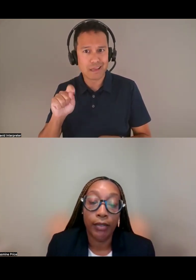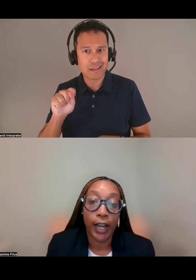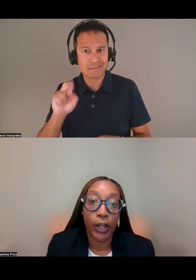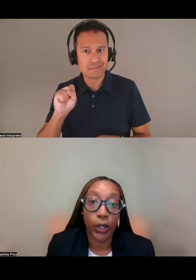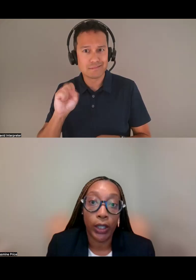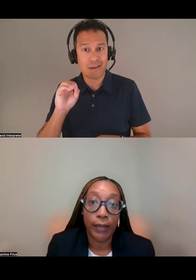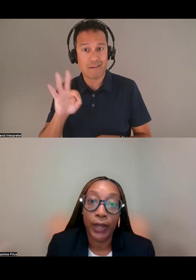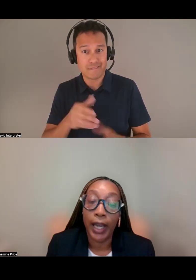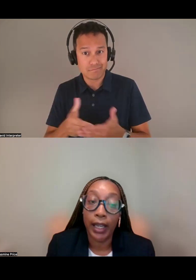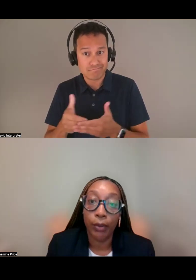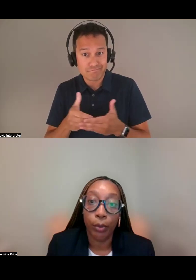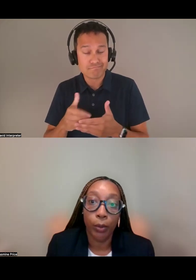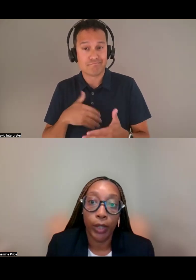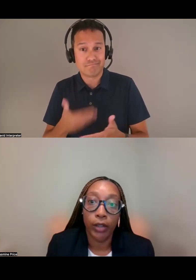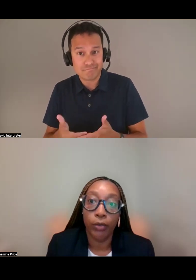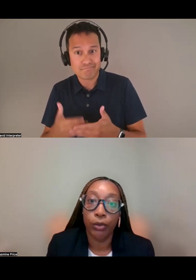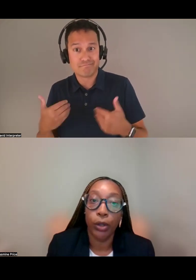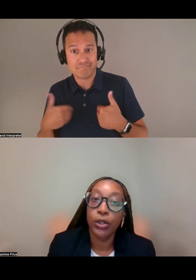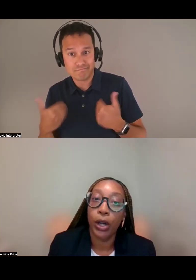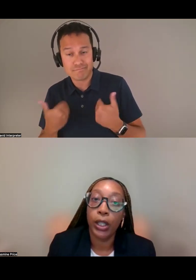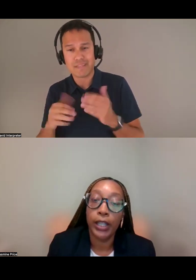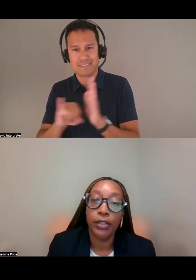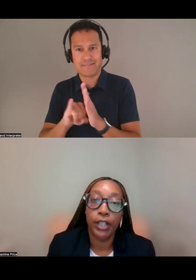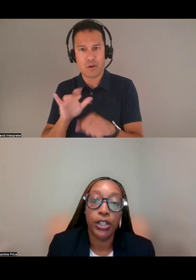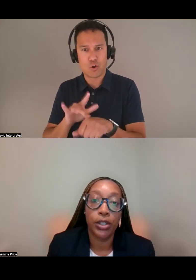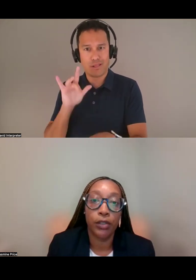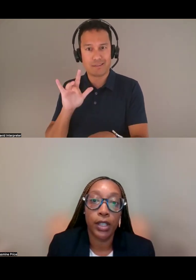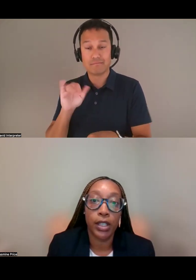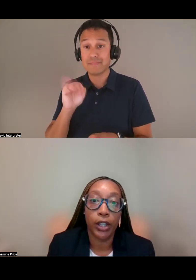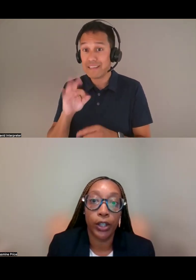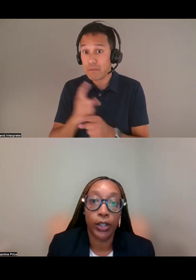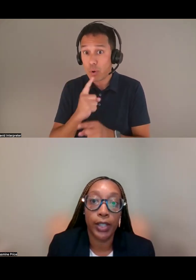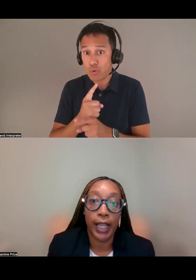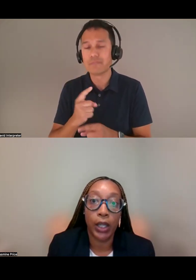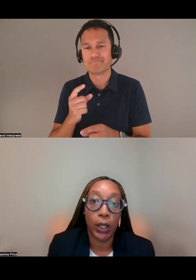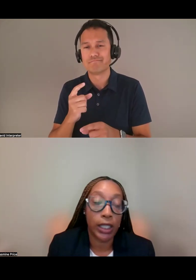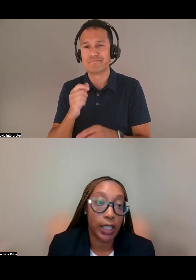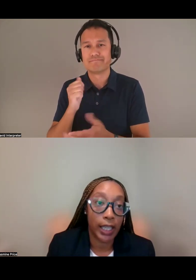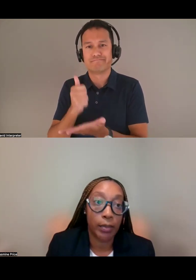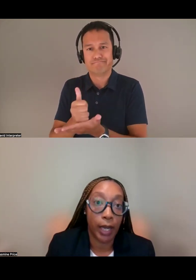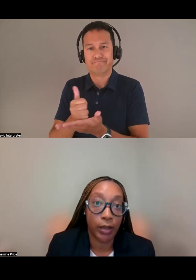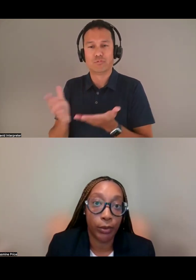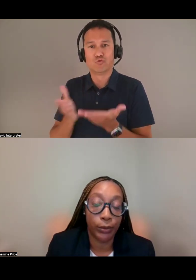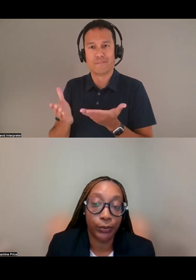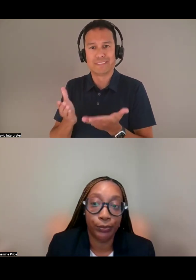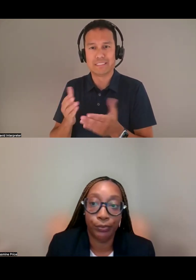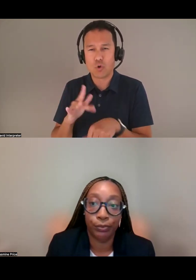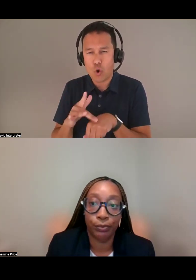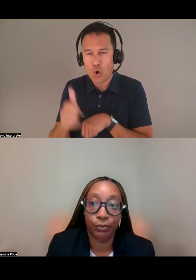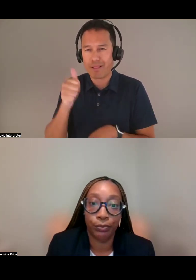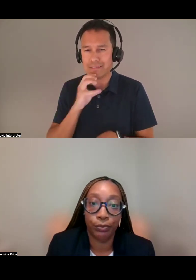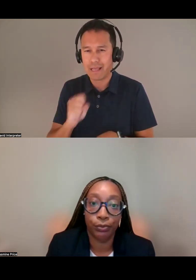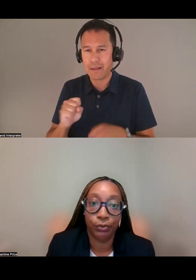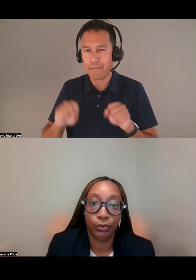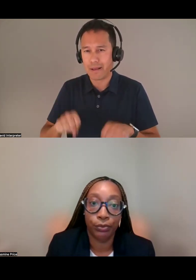is identified early, and if appropriate, referrals to early intervention services occurs at the earliest age possible.